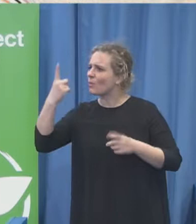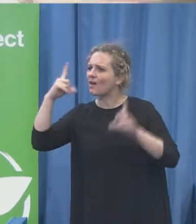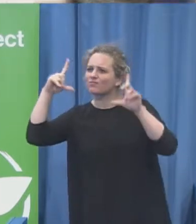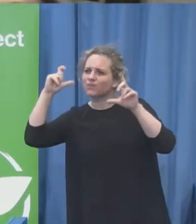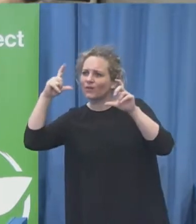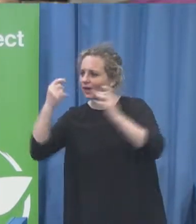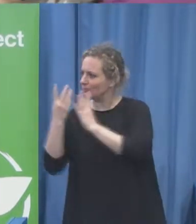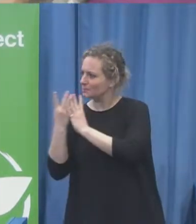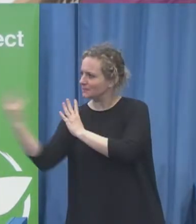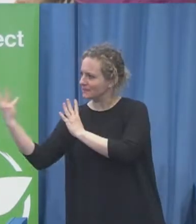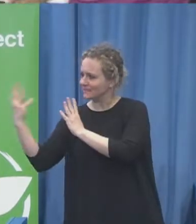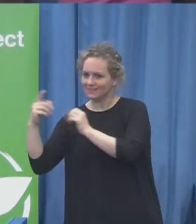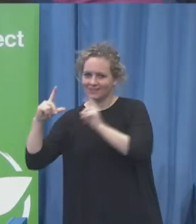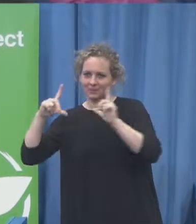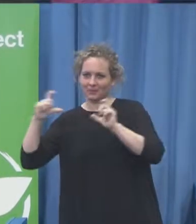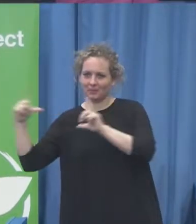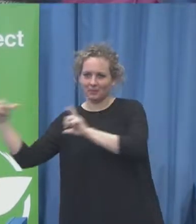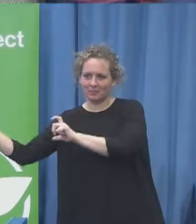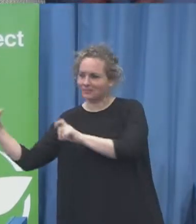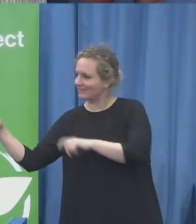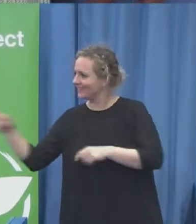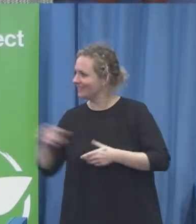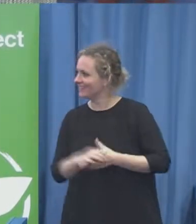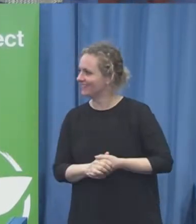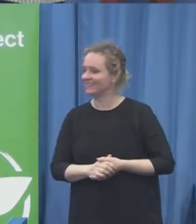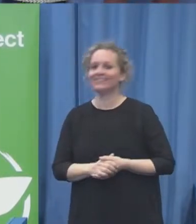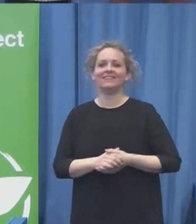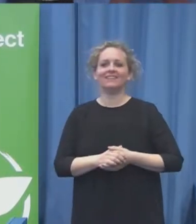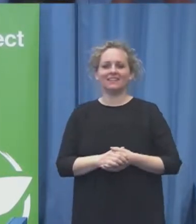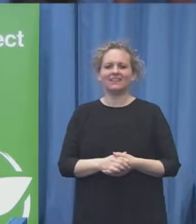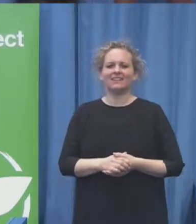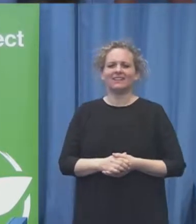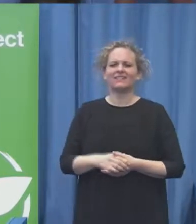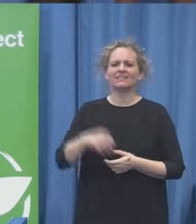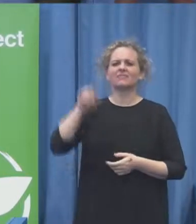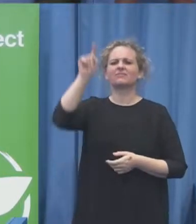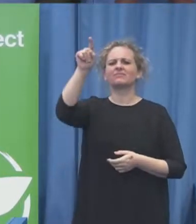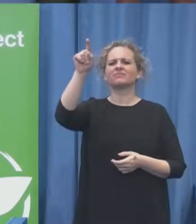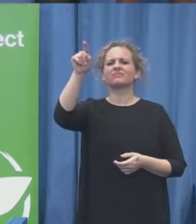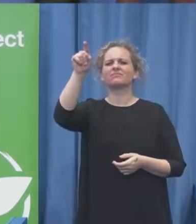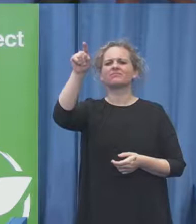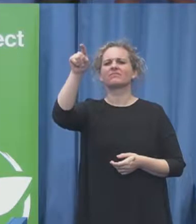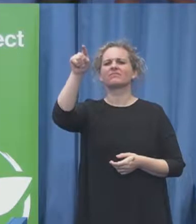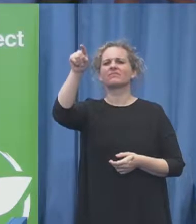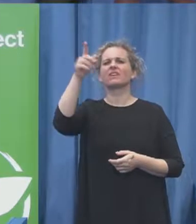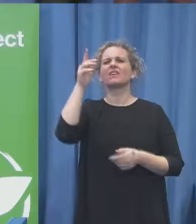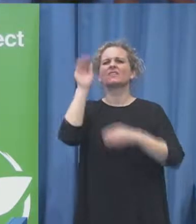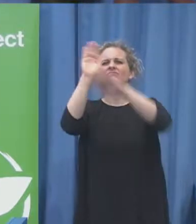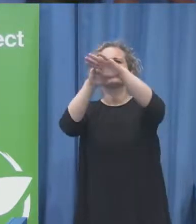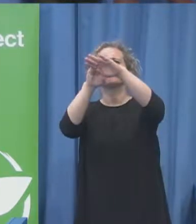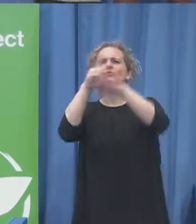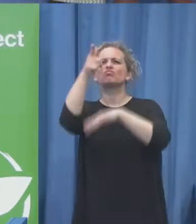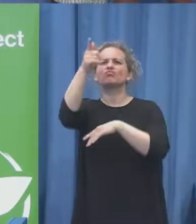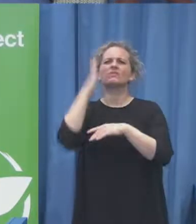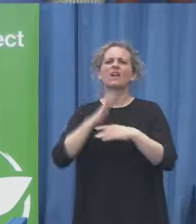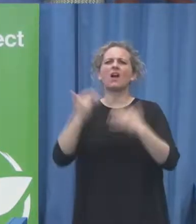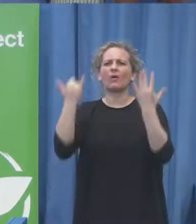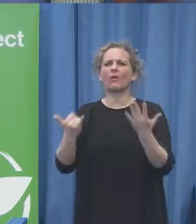Can we cue the Judy Human video here just in the background while we're having our photographs taken, if that's okay,